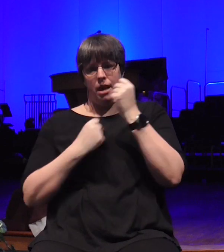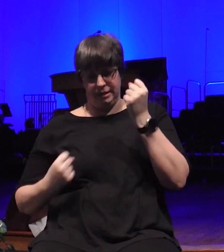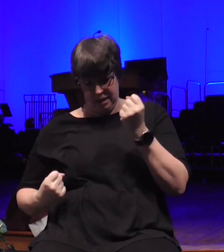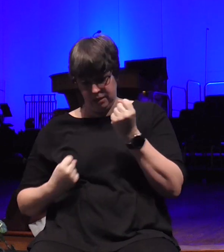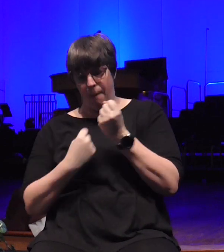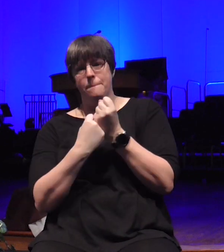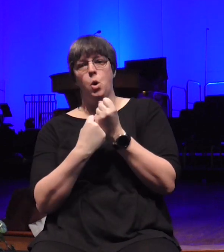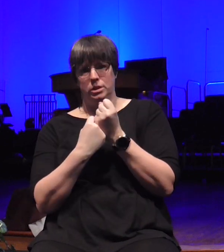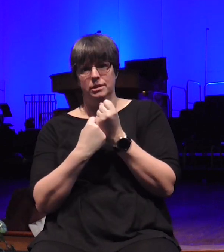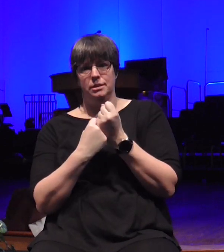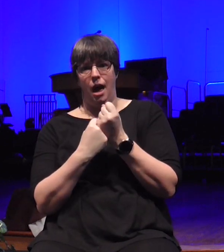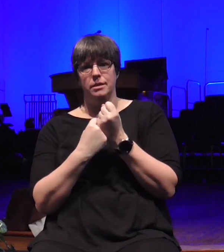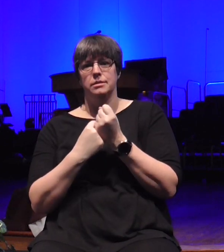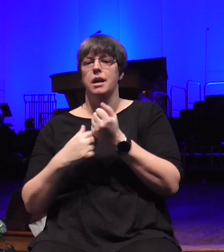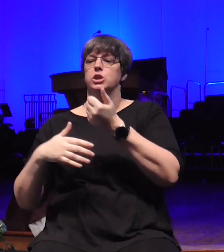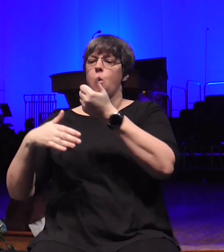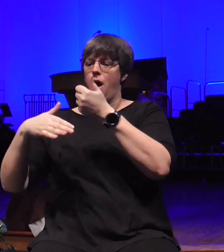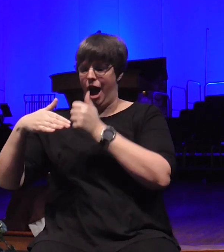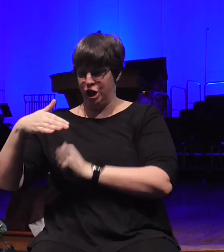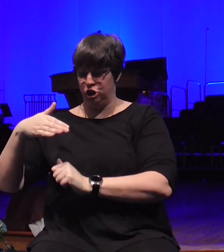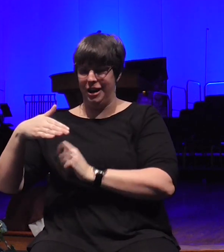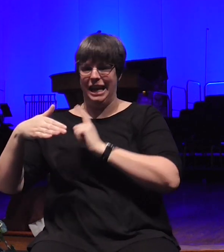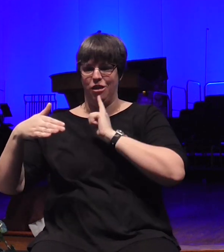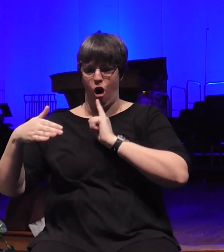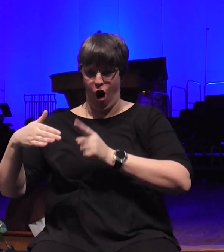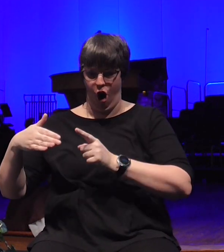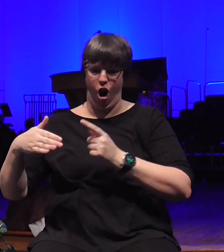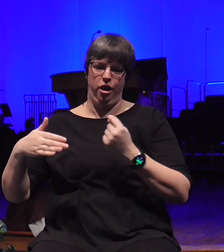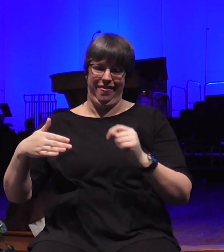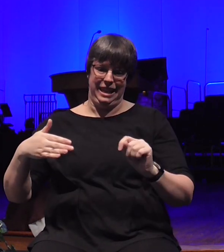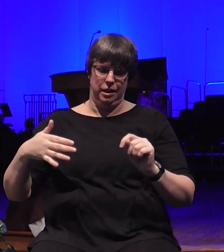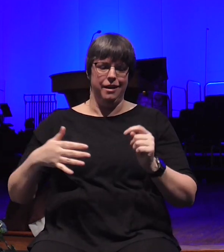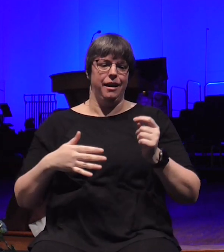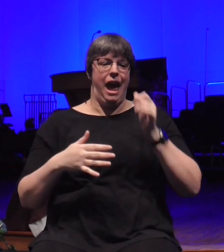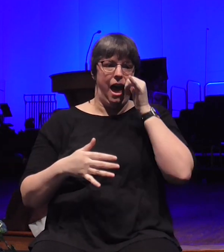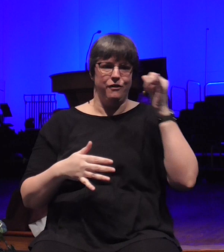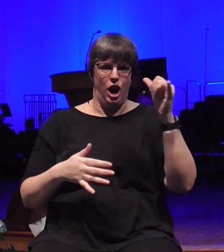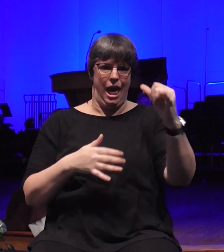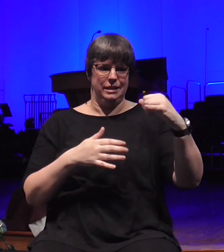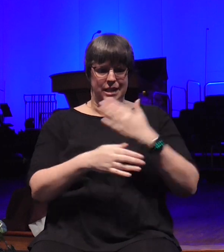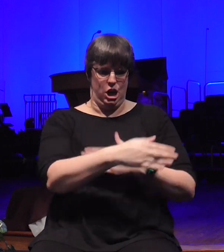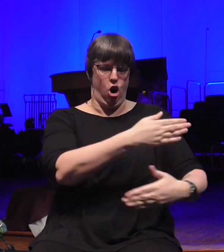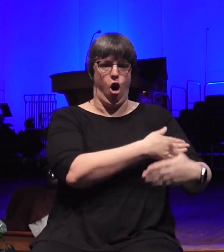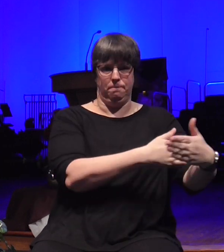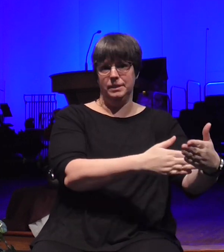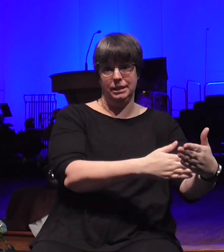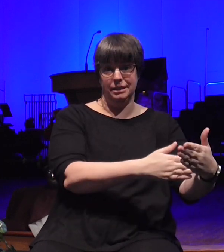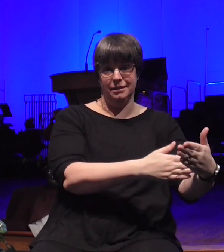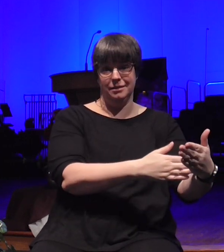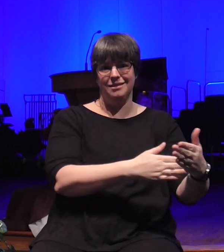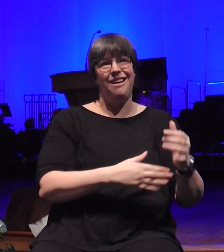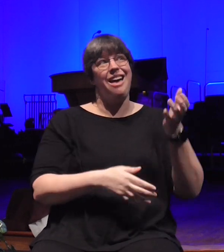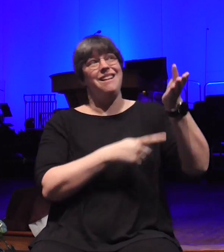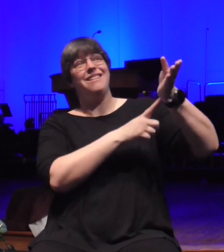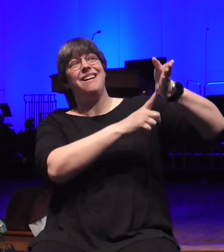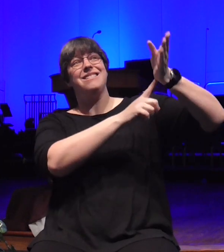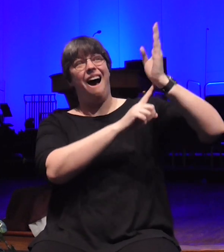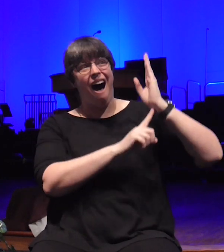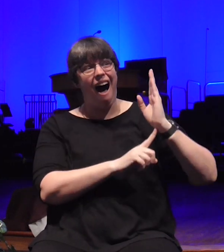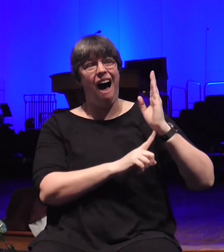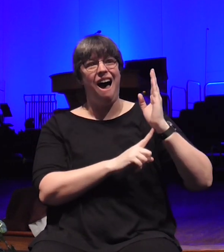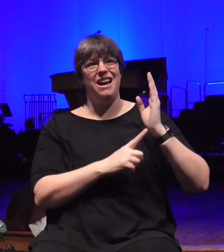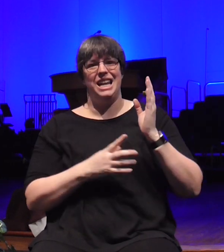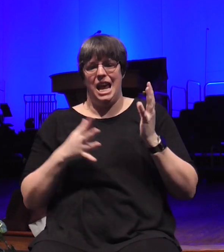us. Underneath are the everlasting arms. That this divine spirit is holding us and nurturing us